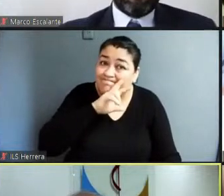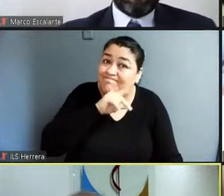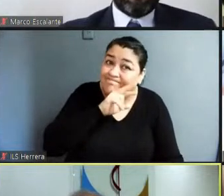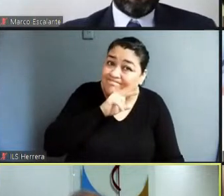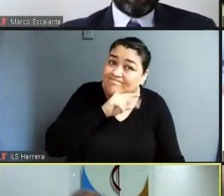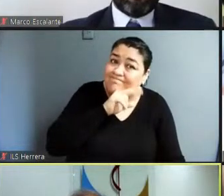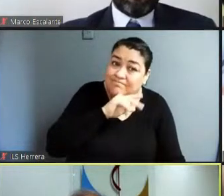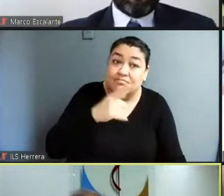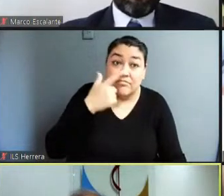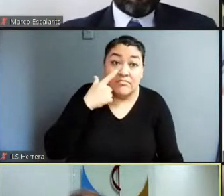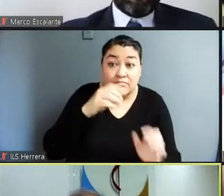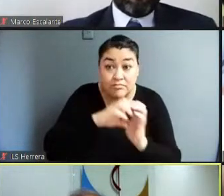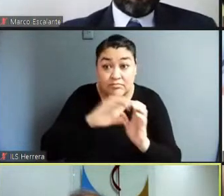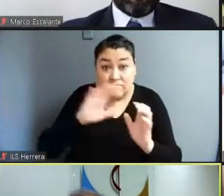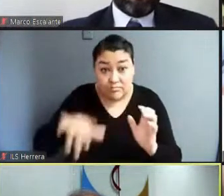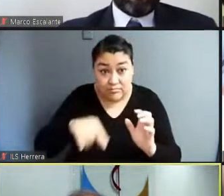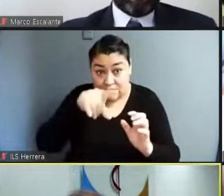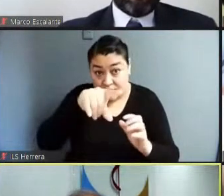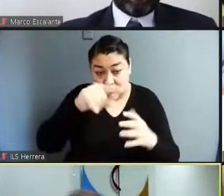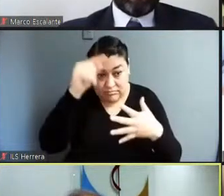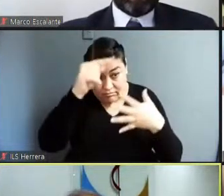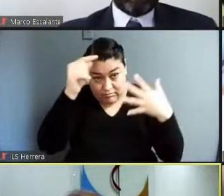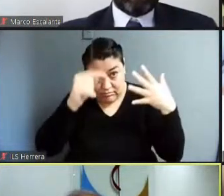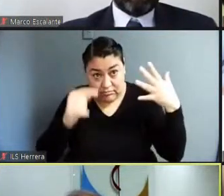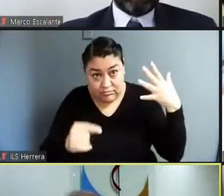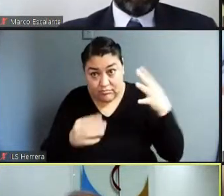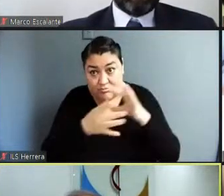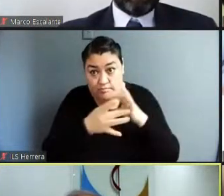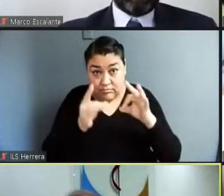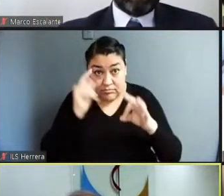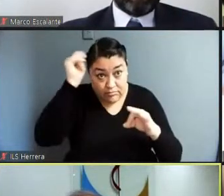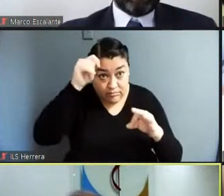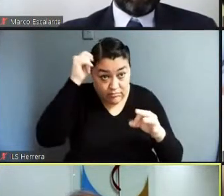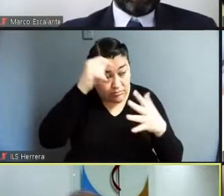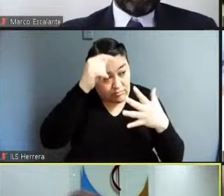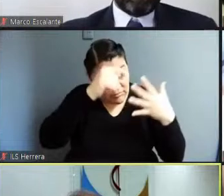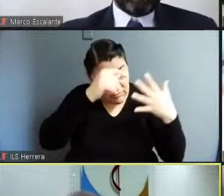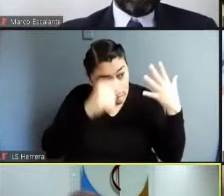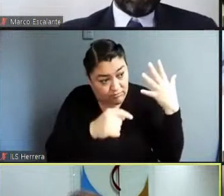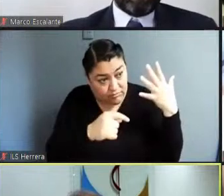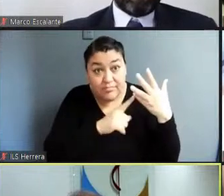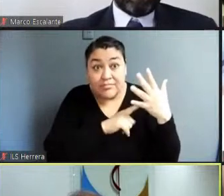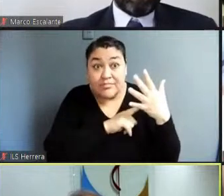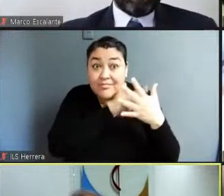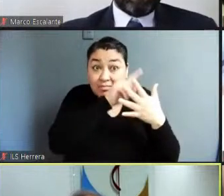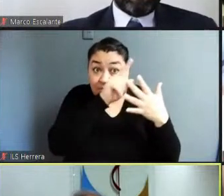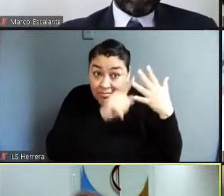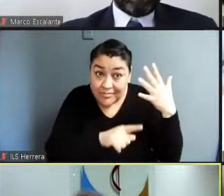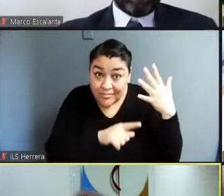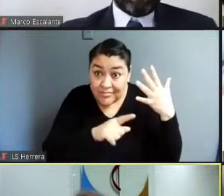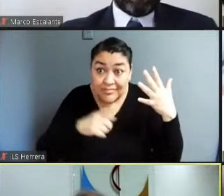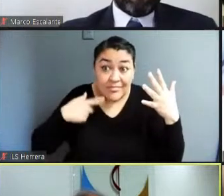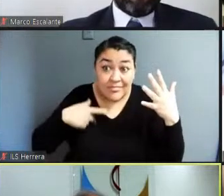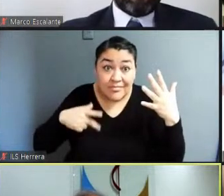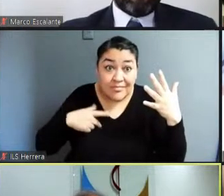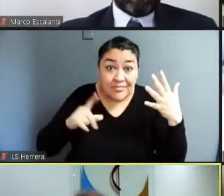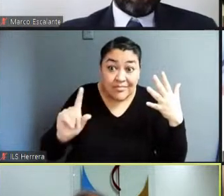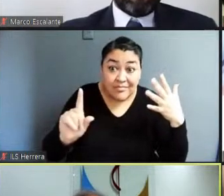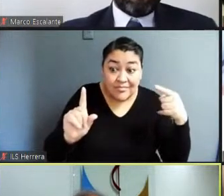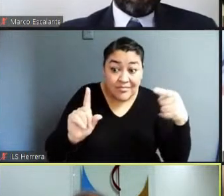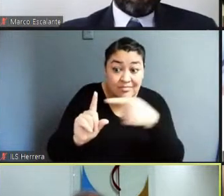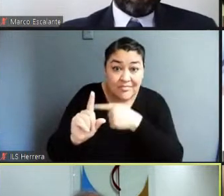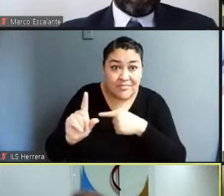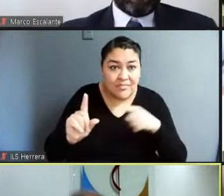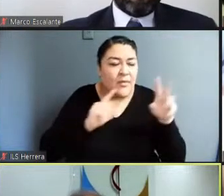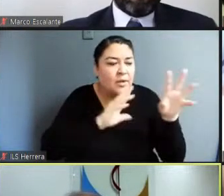worried because these competencies that have been mentioned theoretically, they are really not